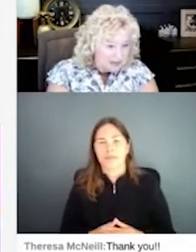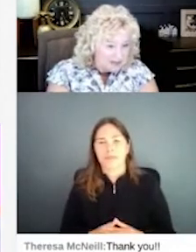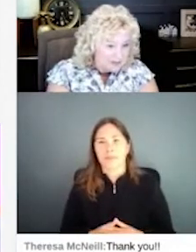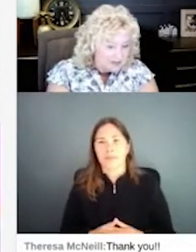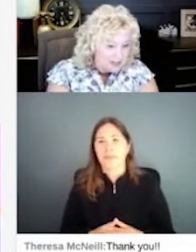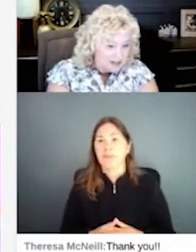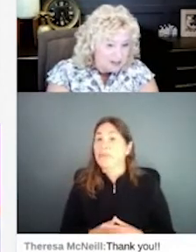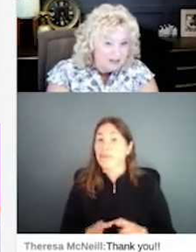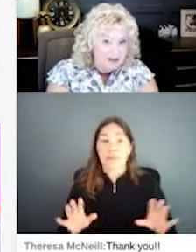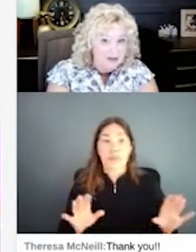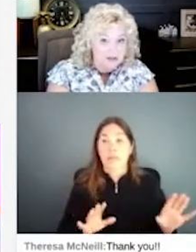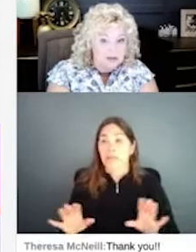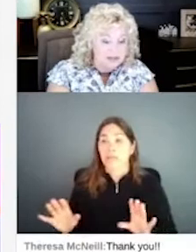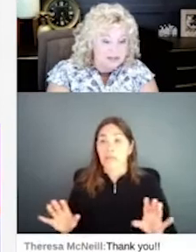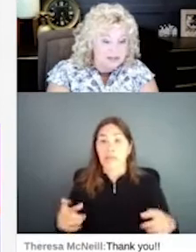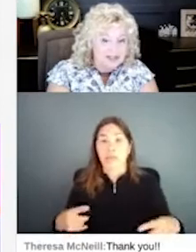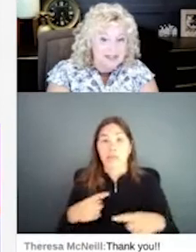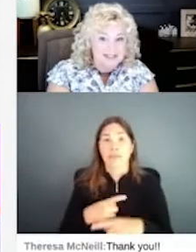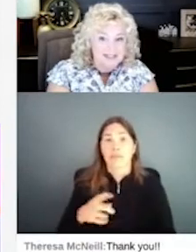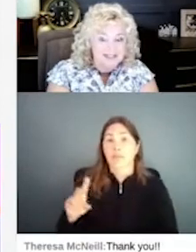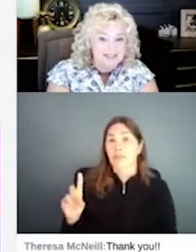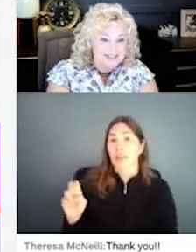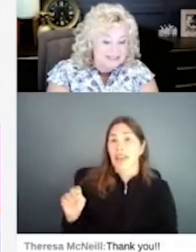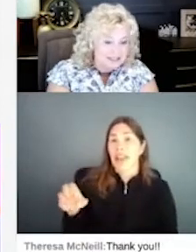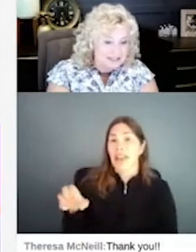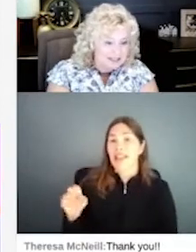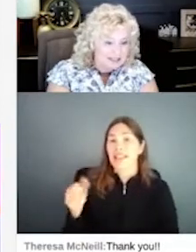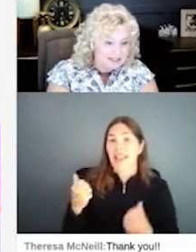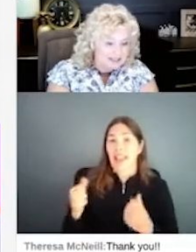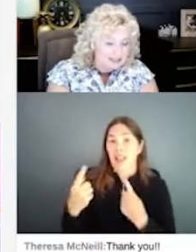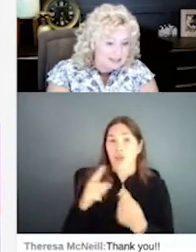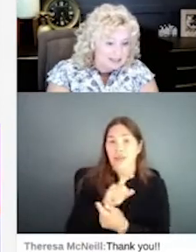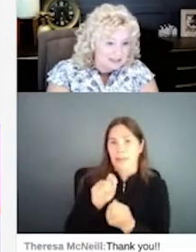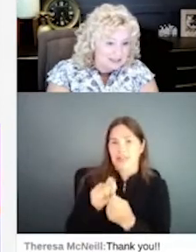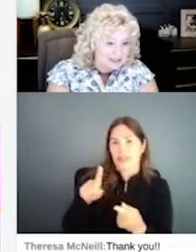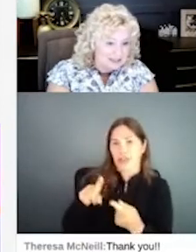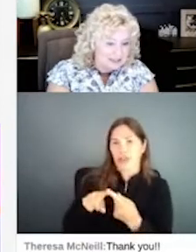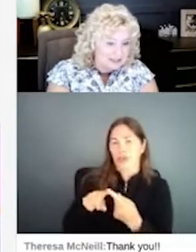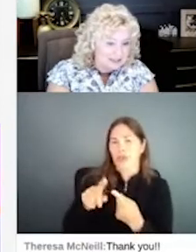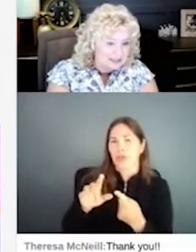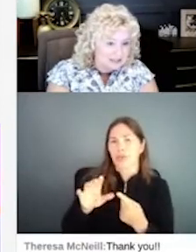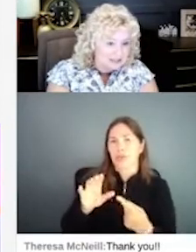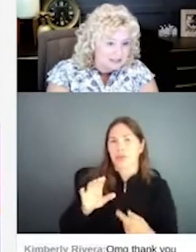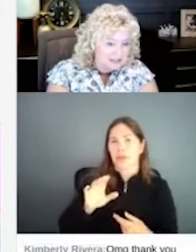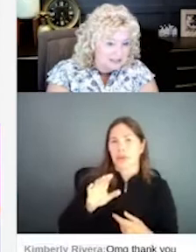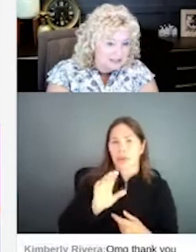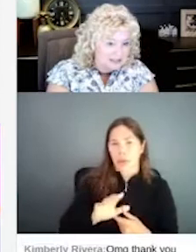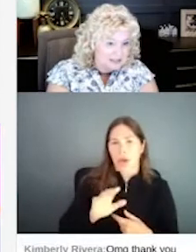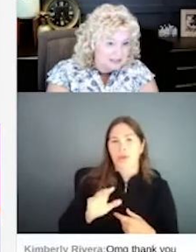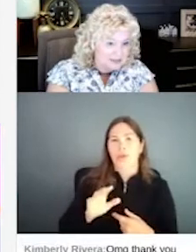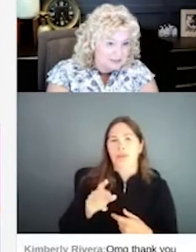Thank you. Oh. I was going to say, do we have any more questions that are specific to our Pearson Certiport